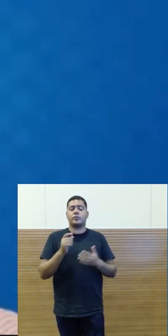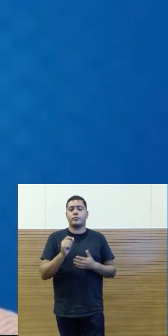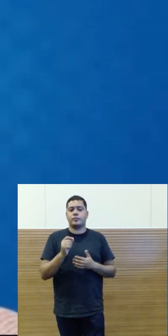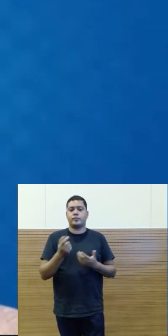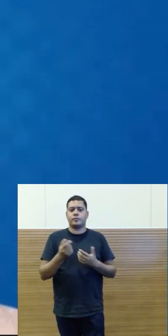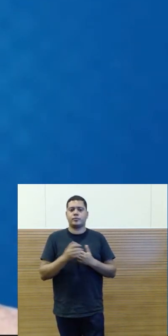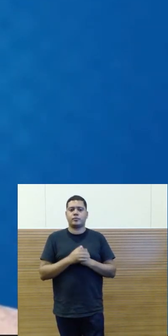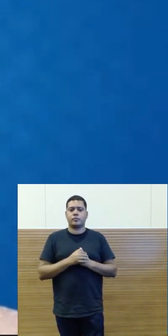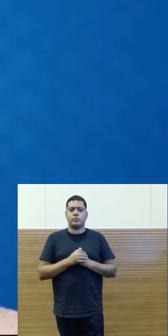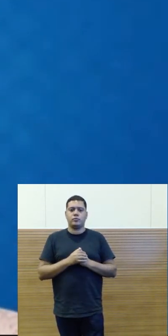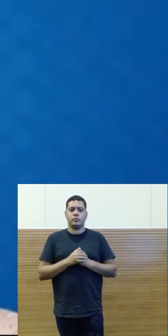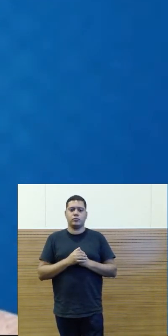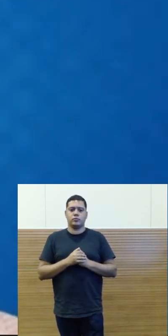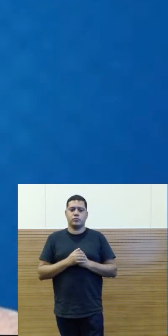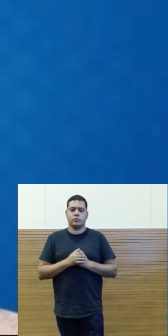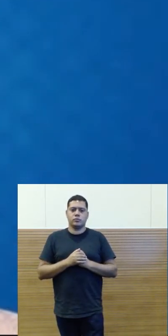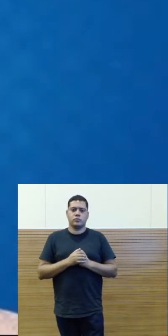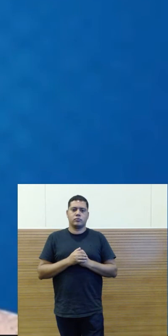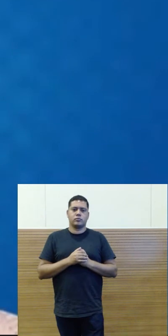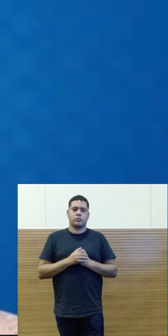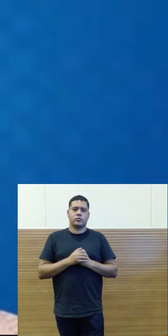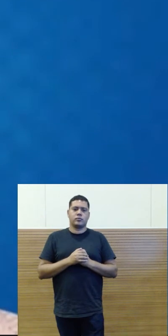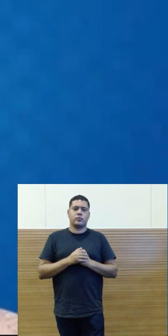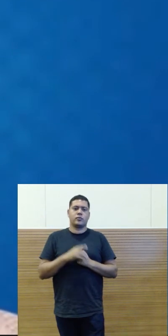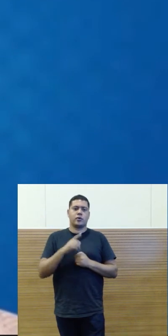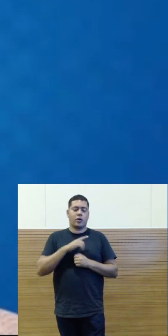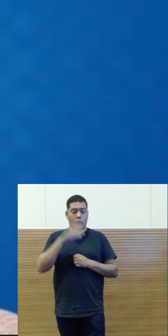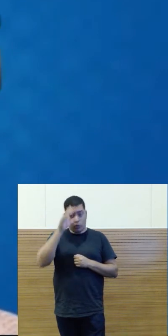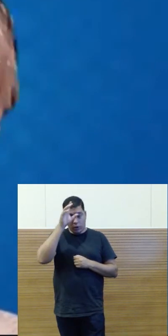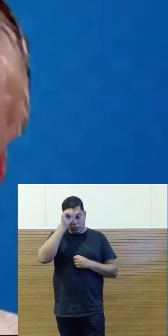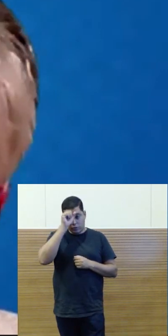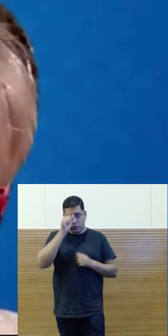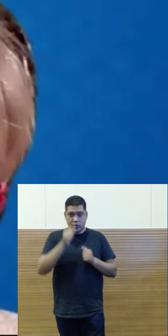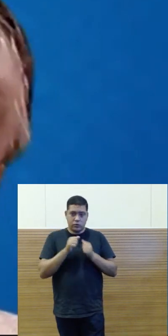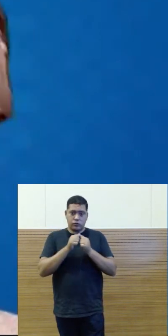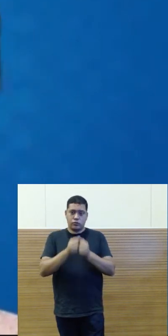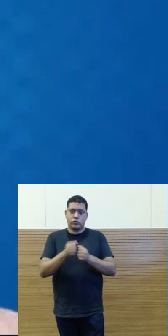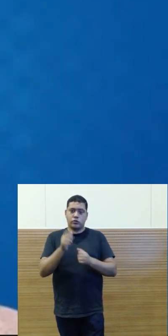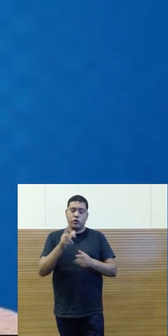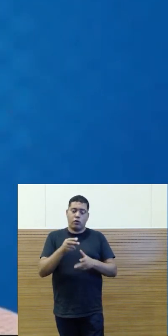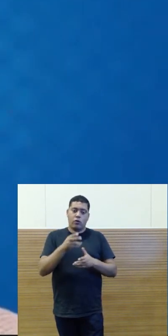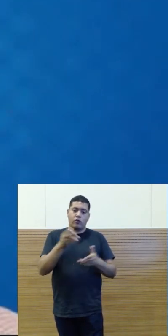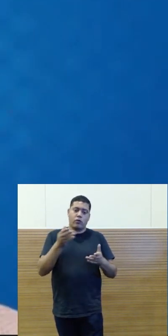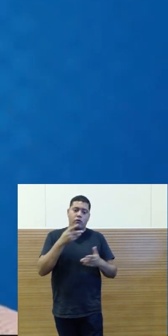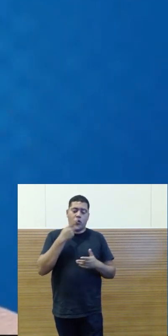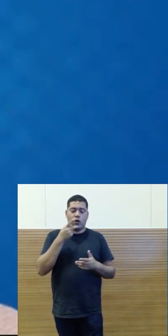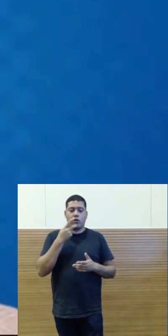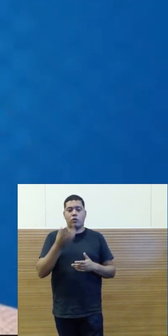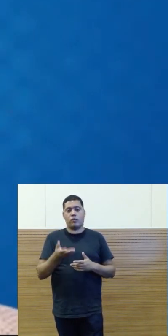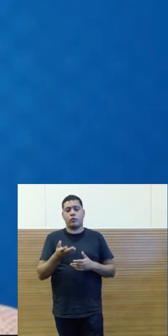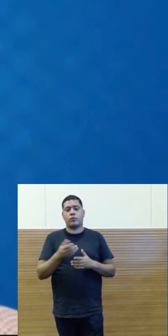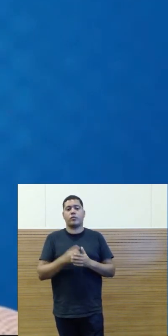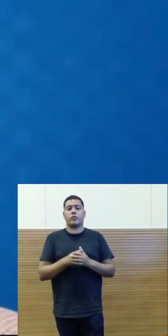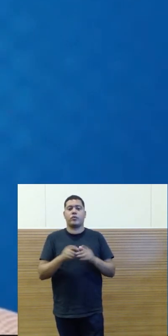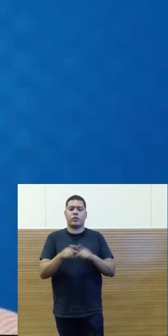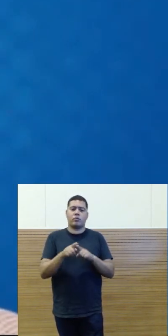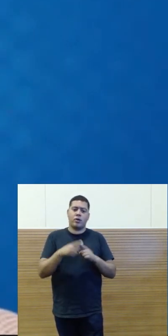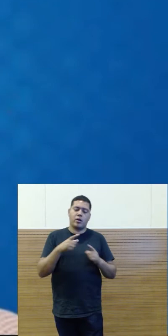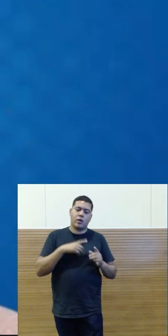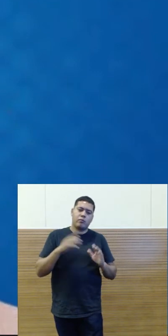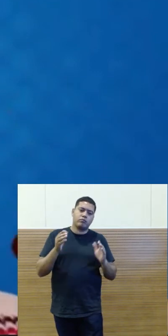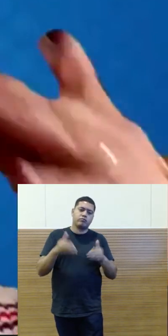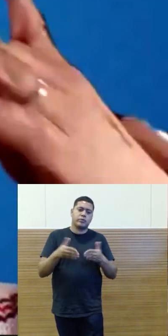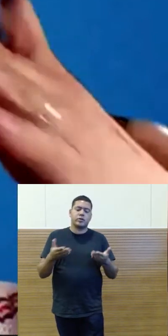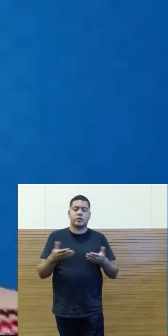have a function of peer-to-peer learning, like this group is doing, on specific topics. There could be subgroups in the Healthy